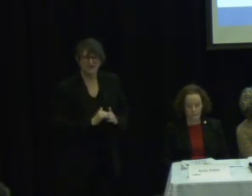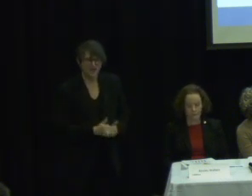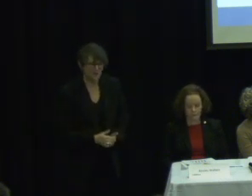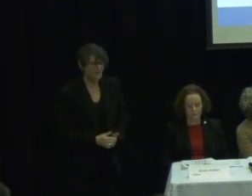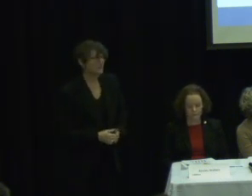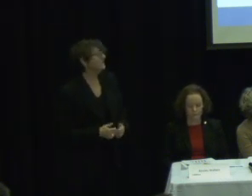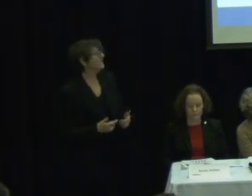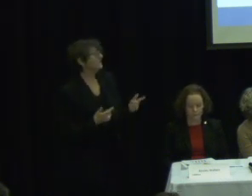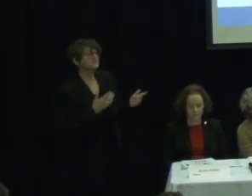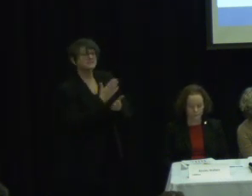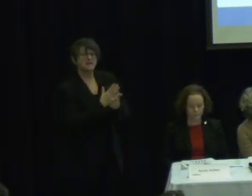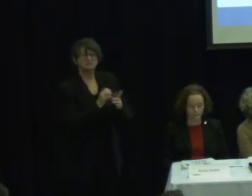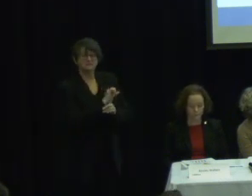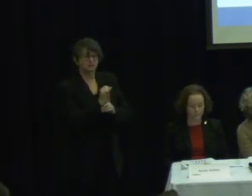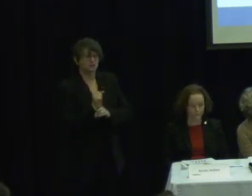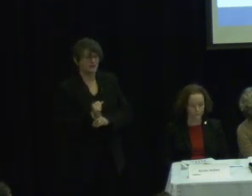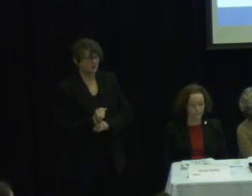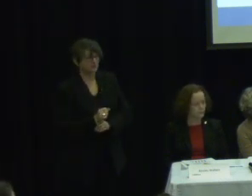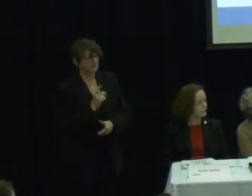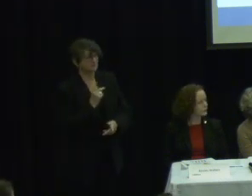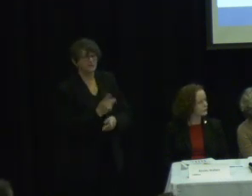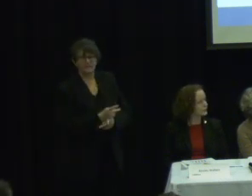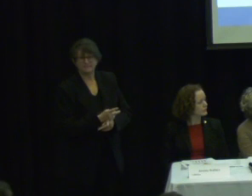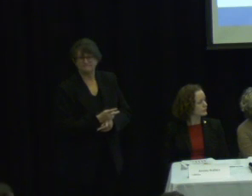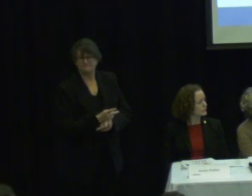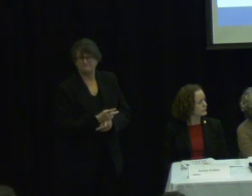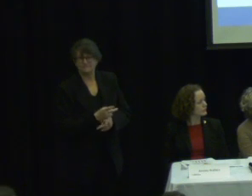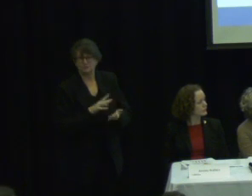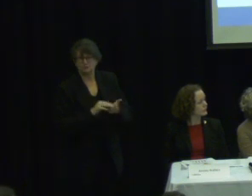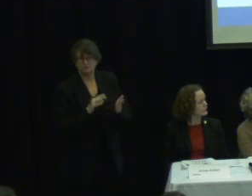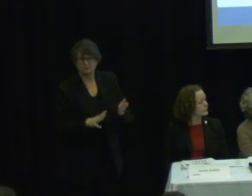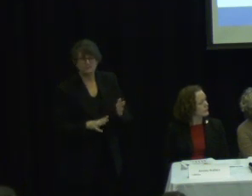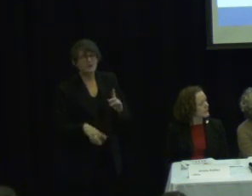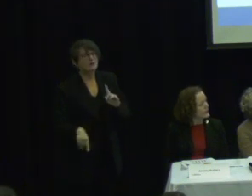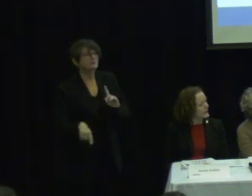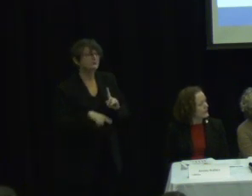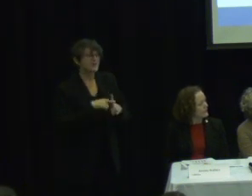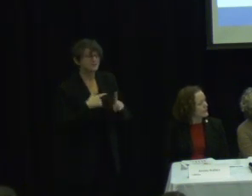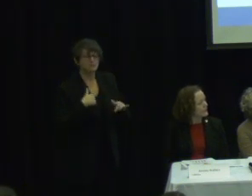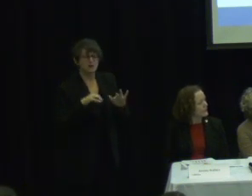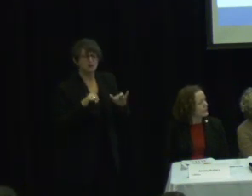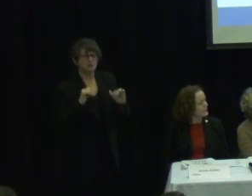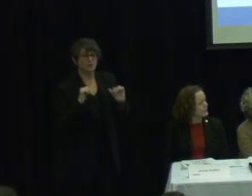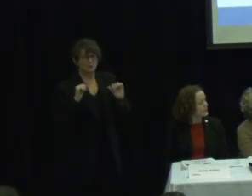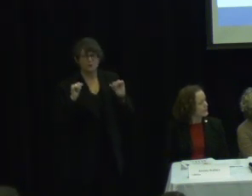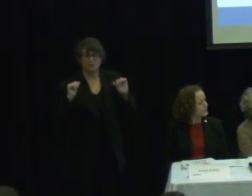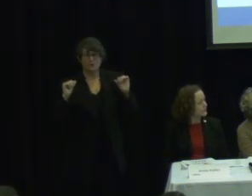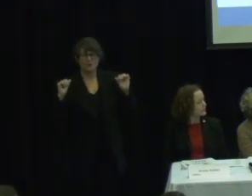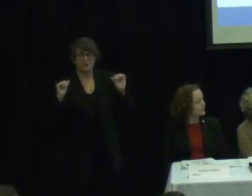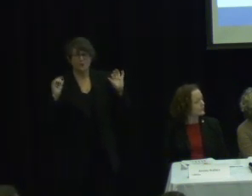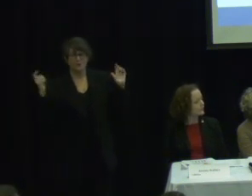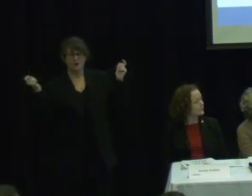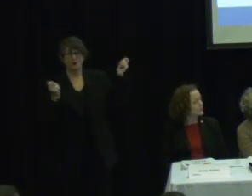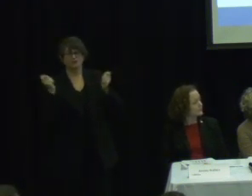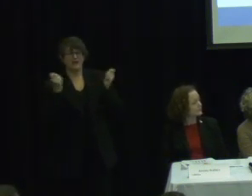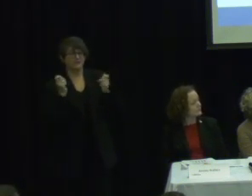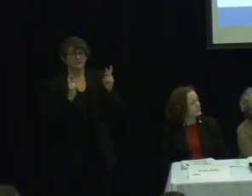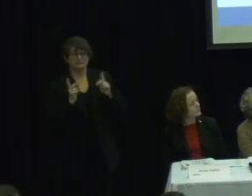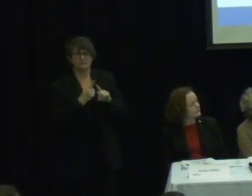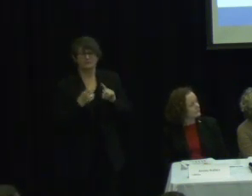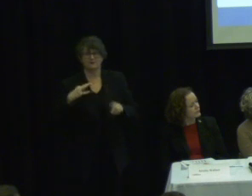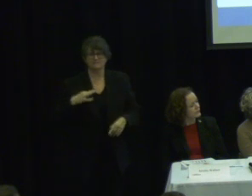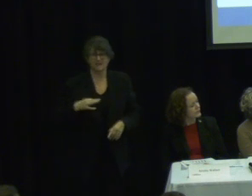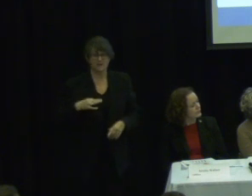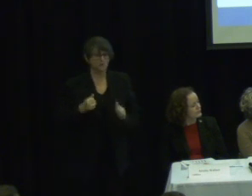some situations. And on the other hand, we're also competing further and further away from Maine with higher, quality